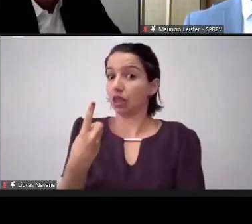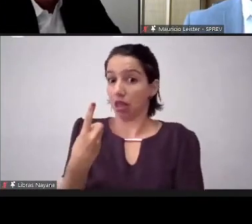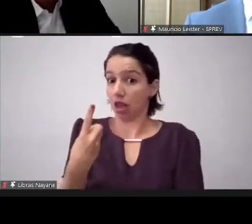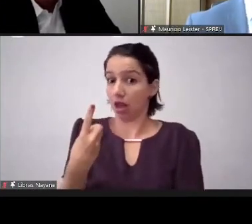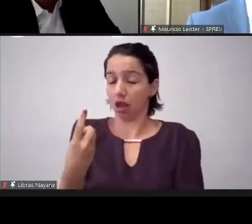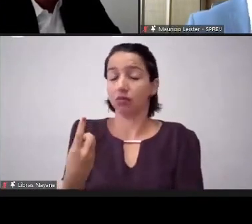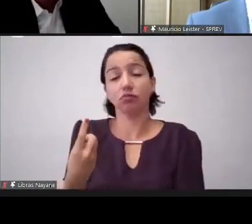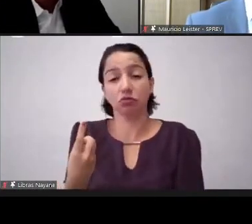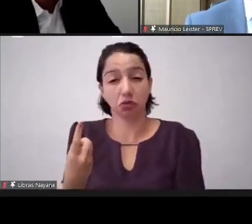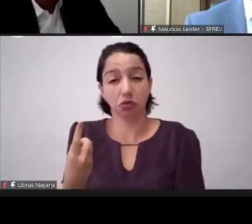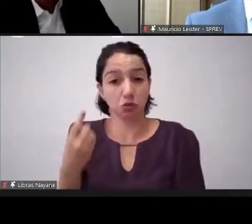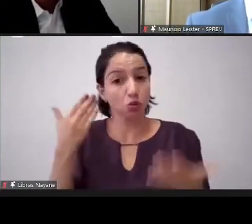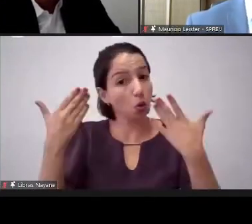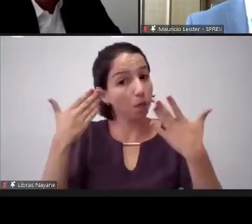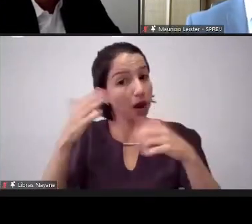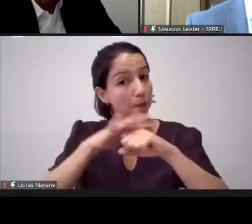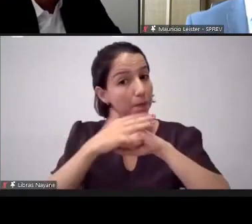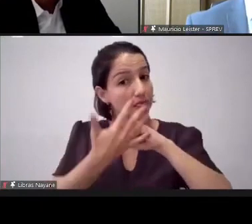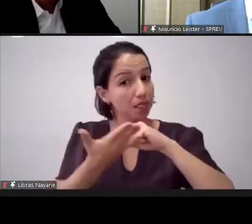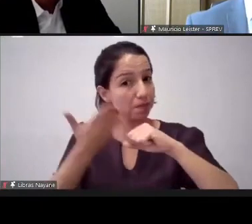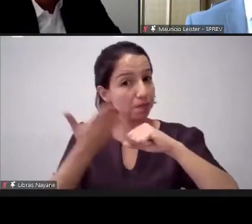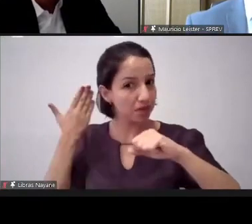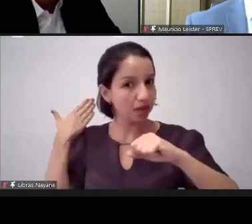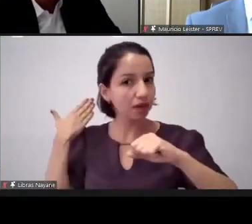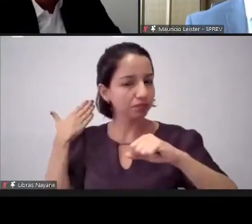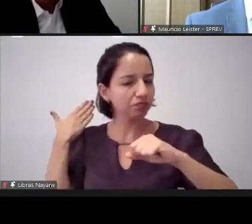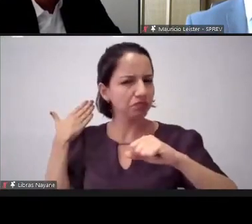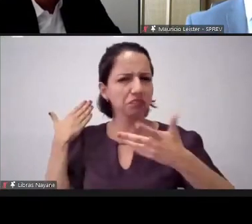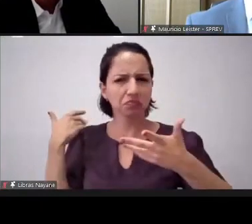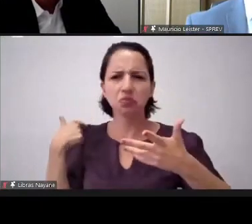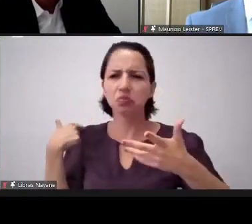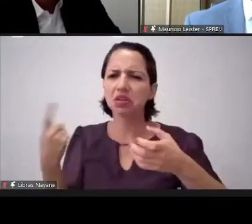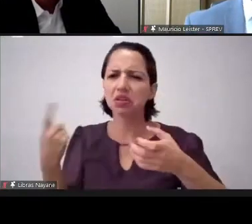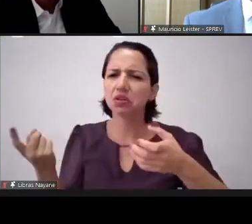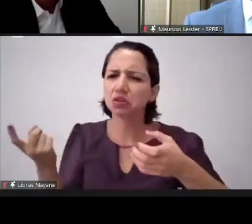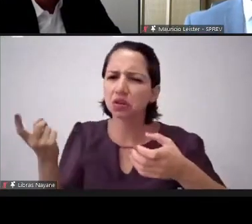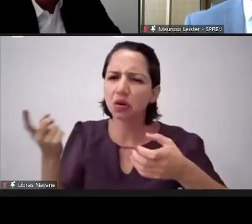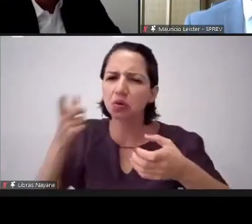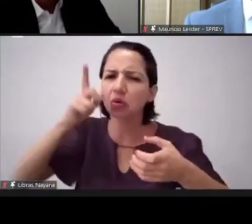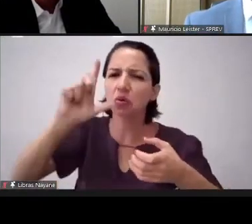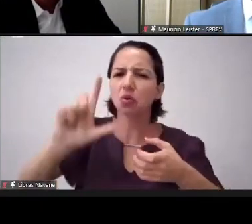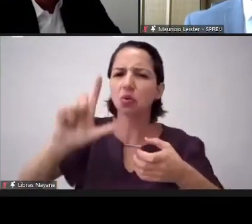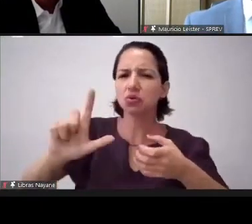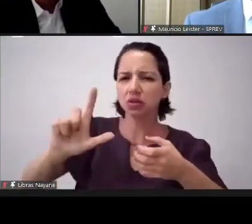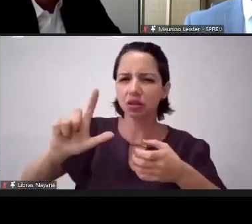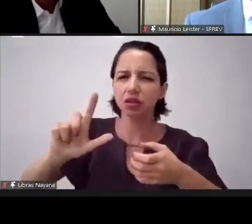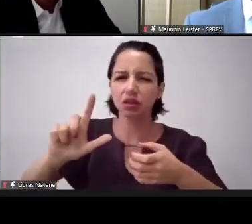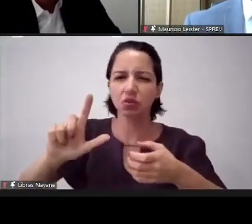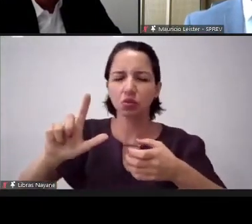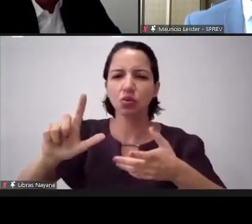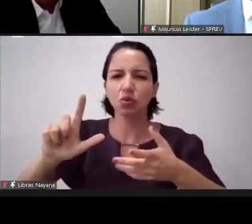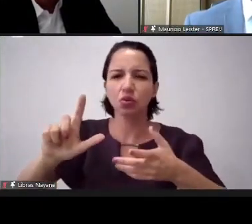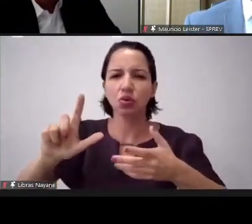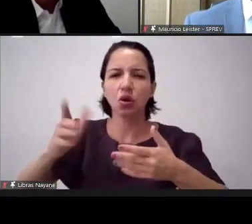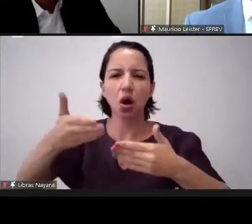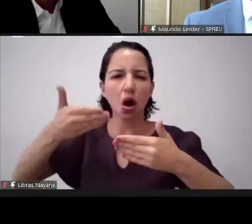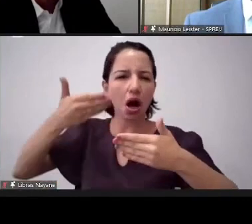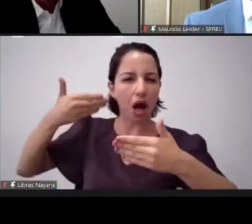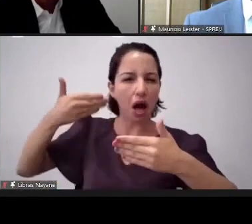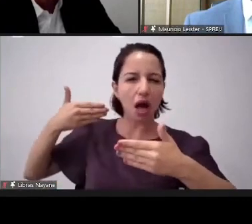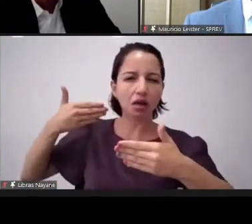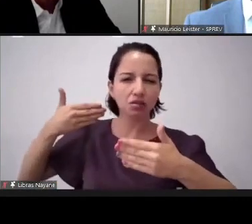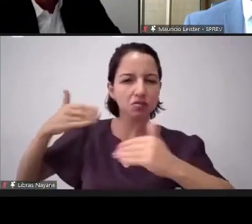thinking about the fiscal year concern, the size of the pandemic and the